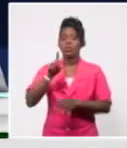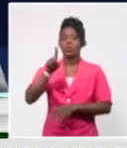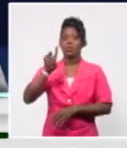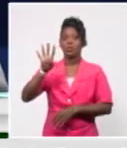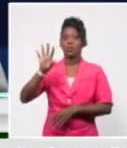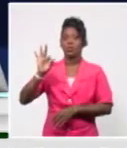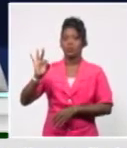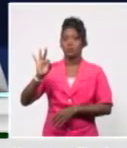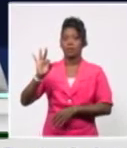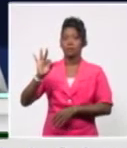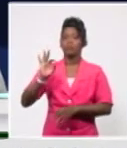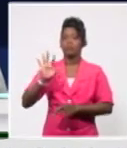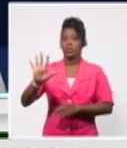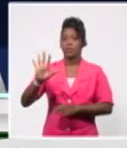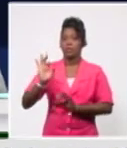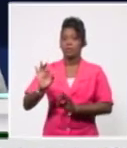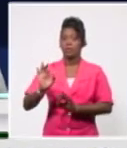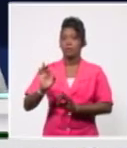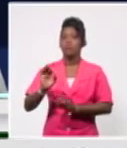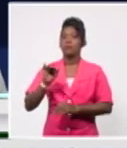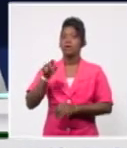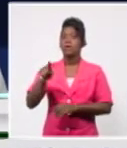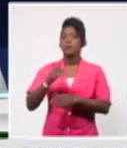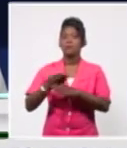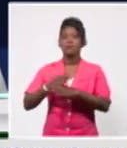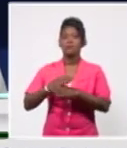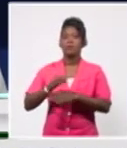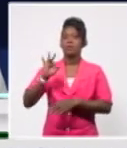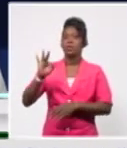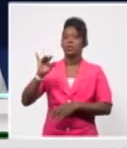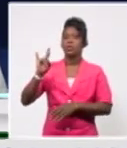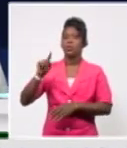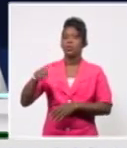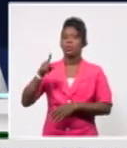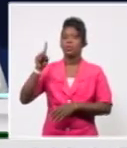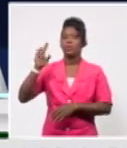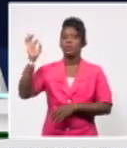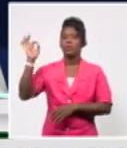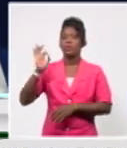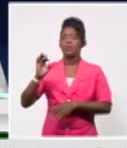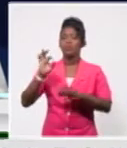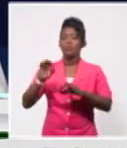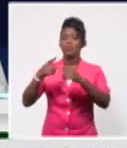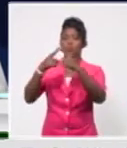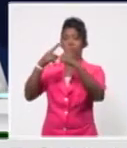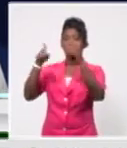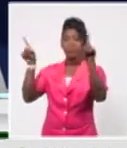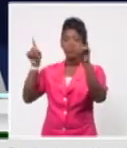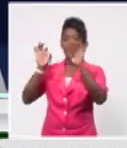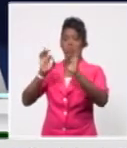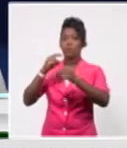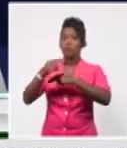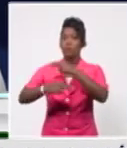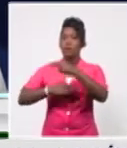virus contracted it abroad, meaning that imported cases stand at